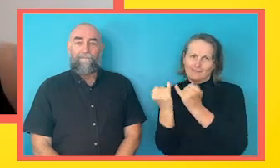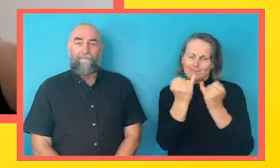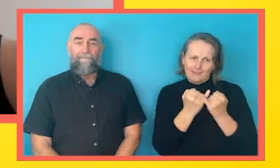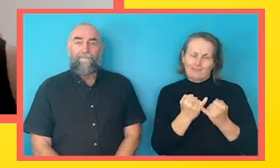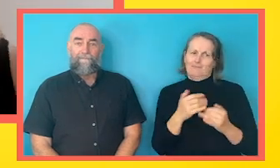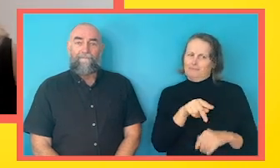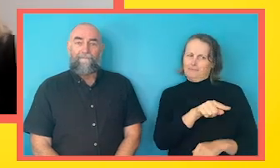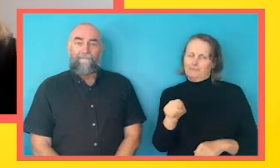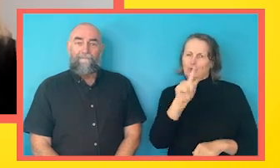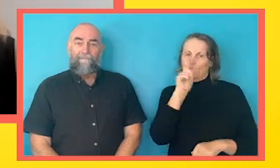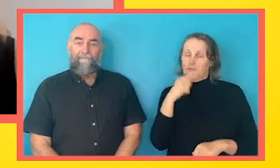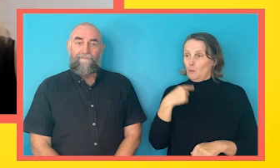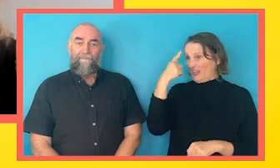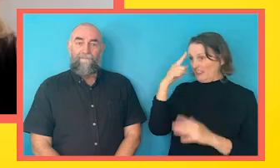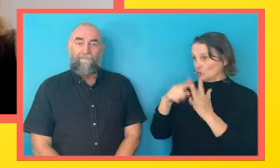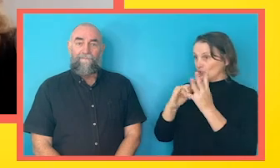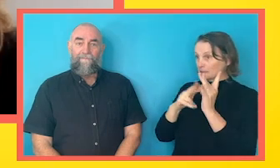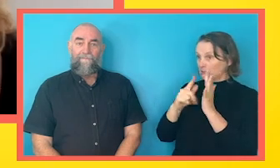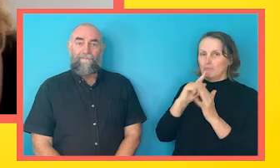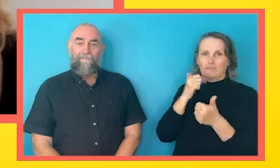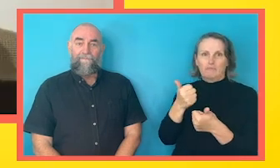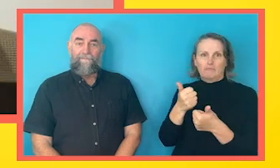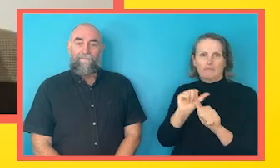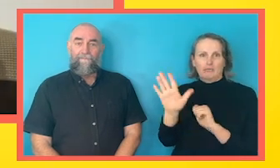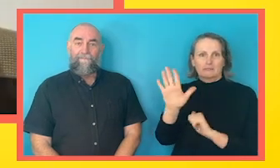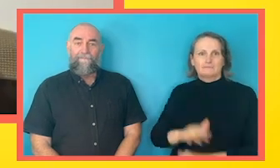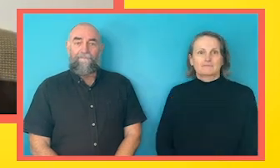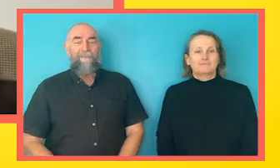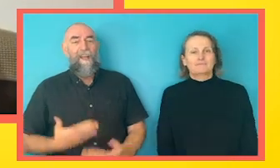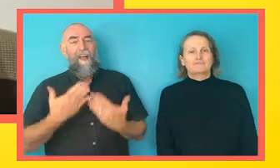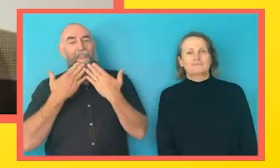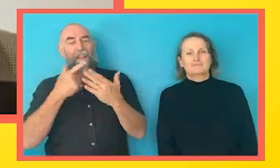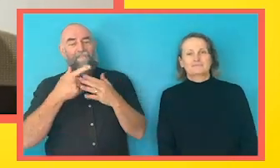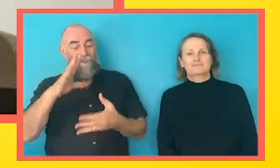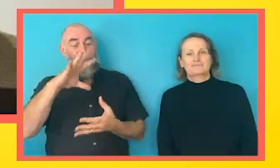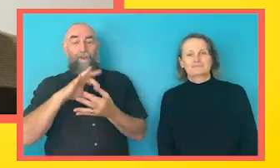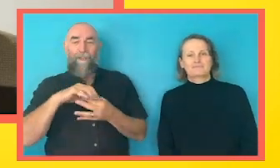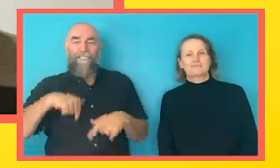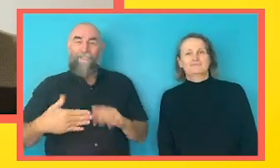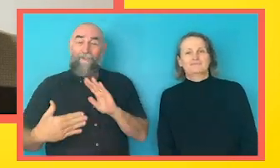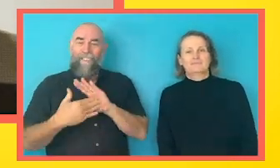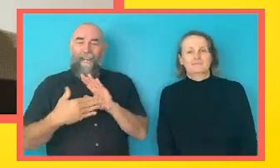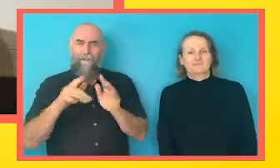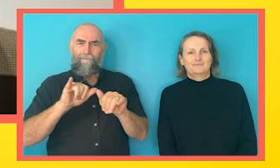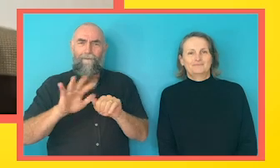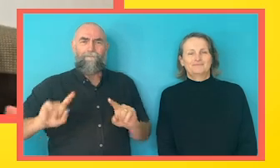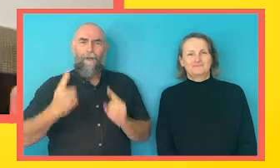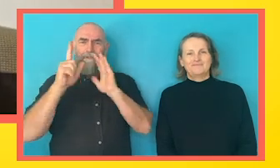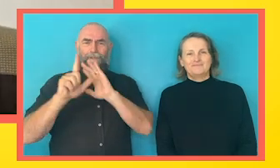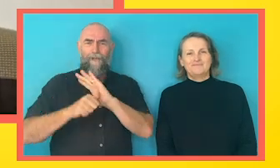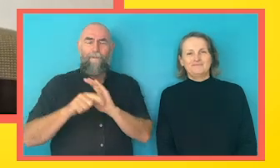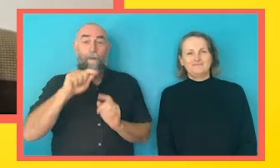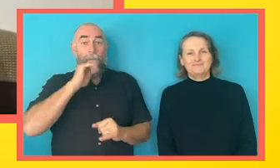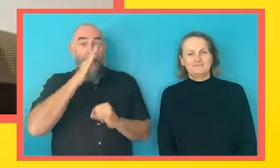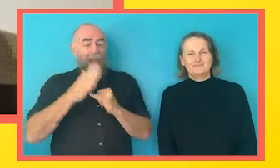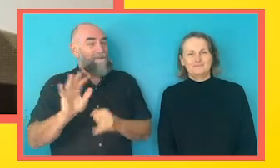to her and her amazing training that she's been able to do that. Thank you, Brodie, for joining You Little Ripper for your very first episode. It will not